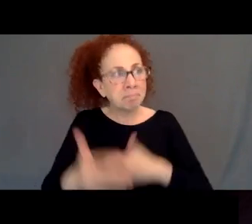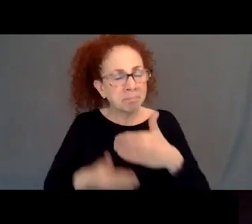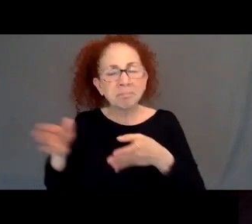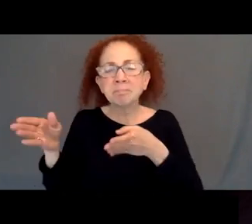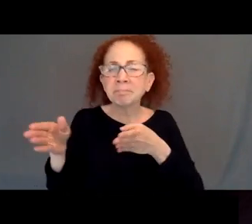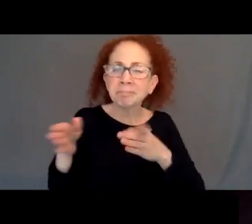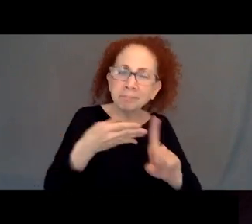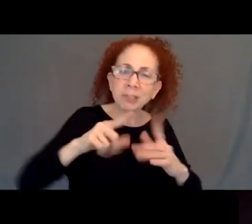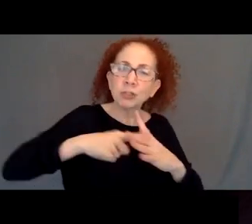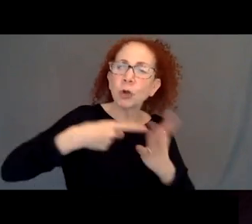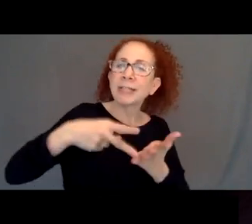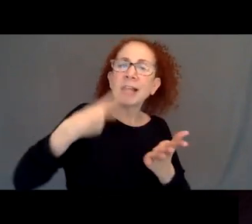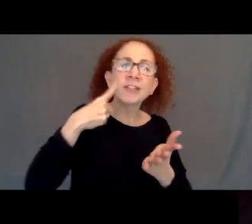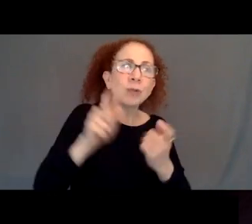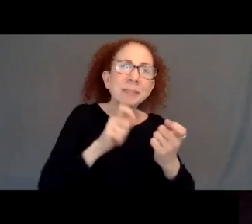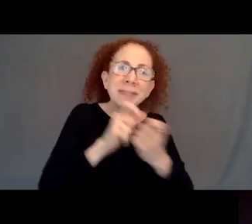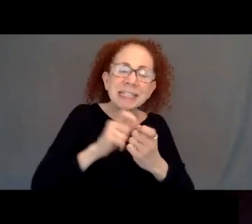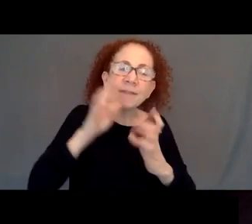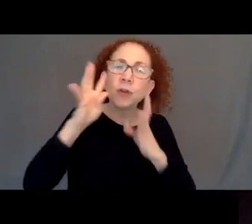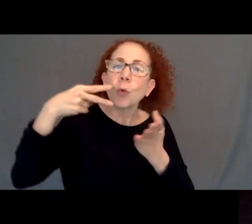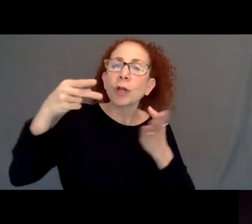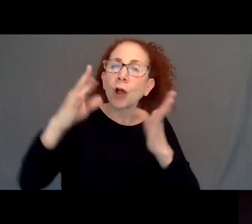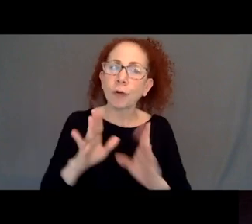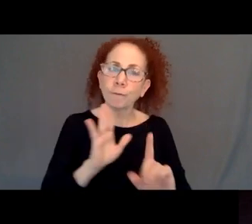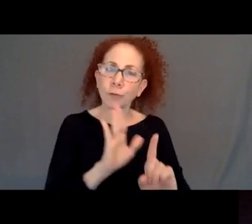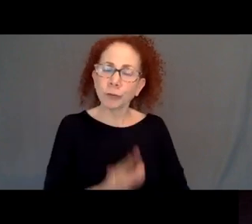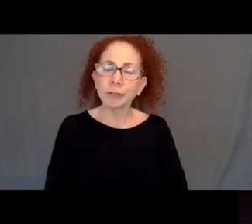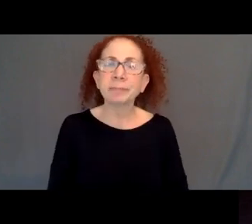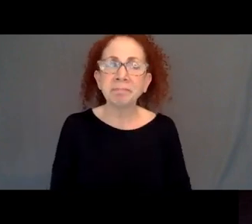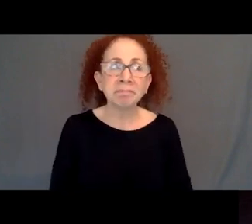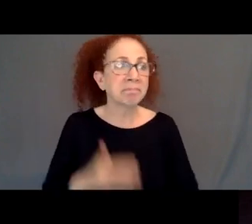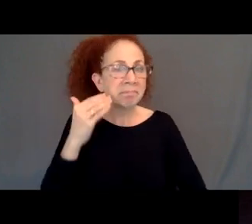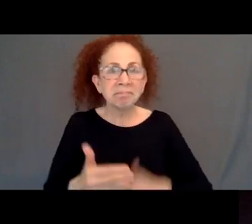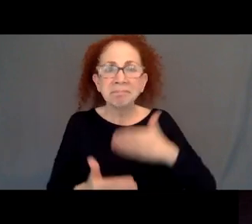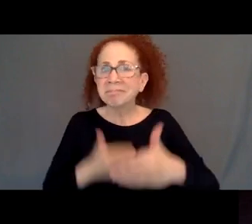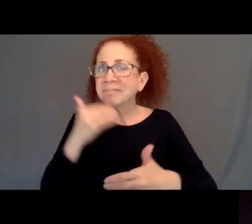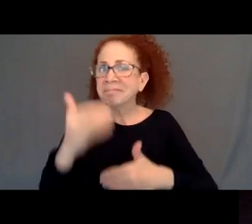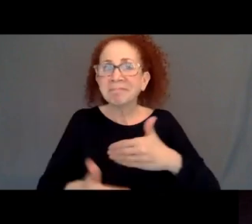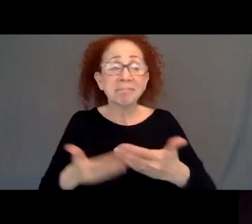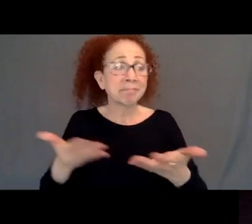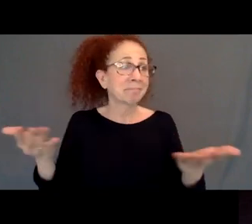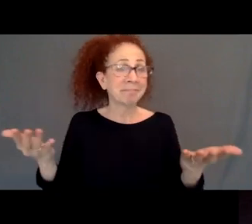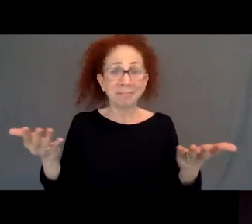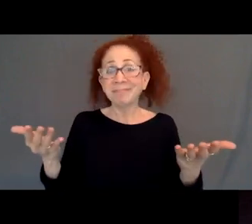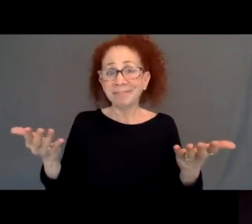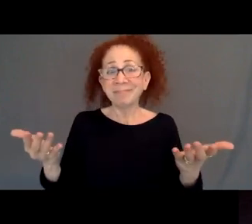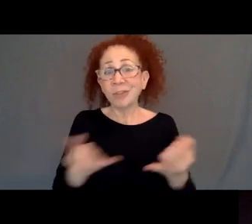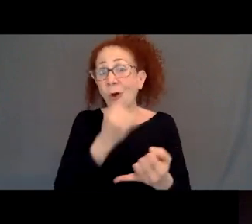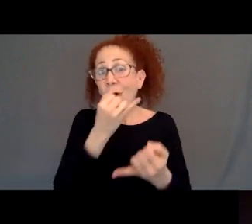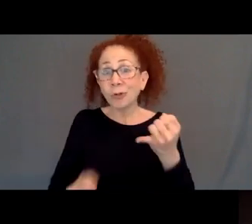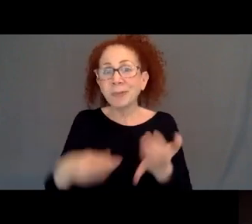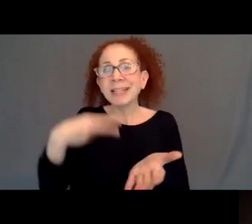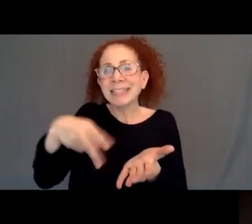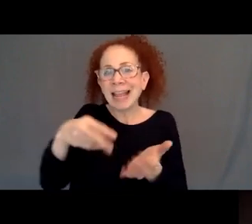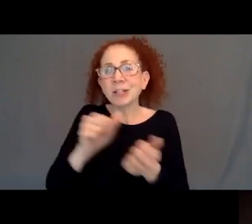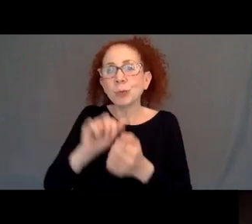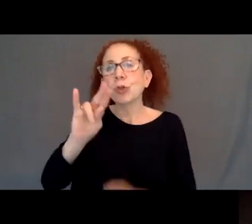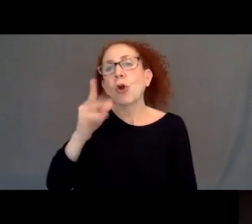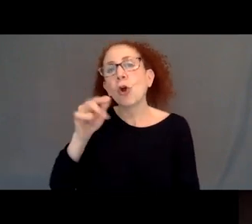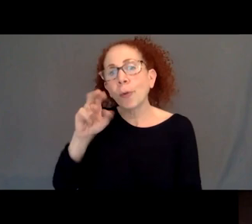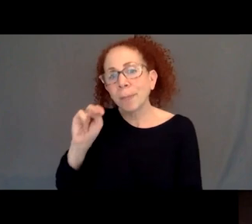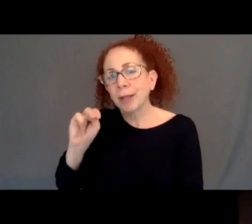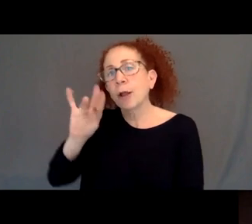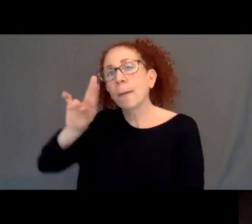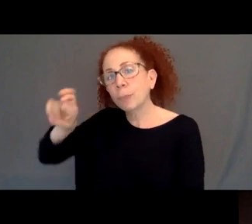with particular choreographers. And one thing led to another, and ultimately ended up dancing with urban bushwomen,